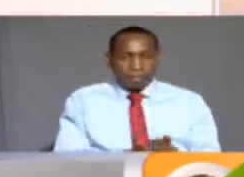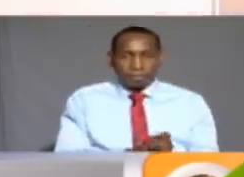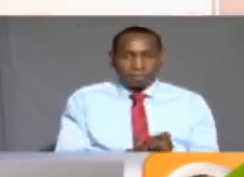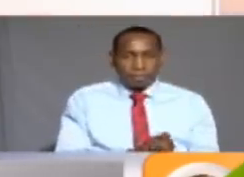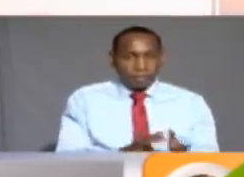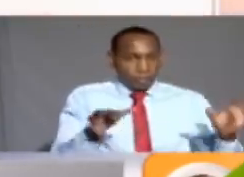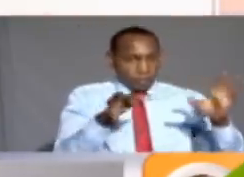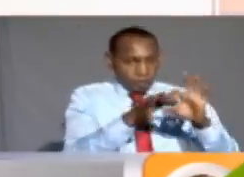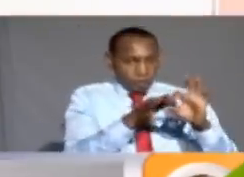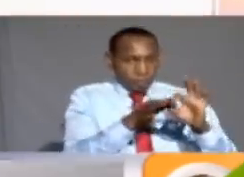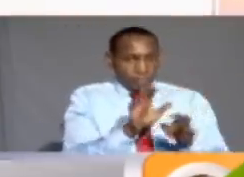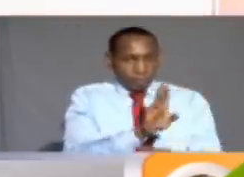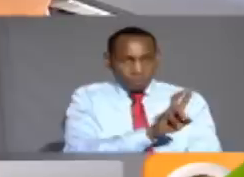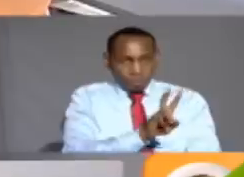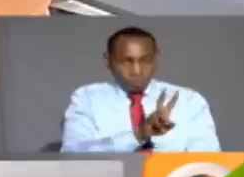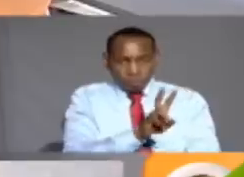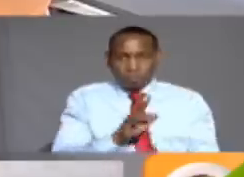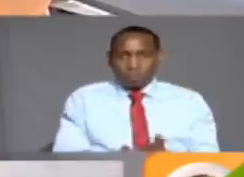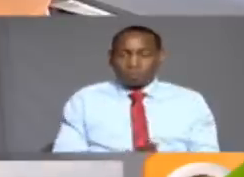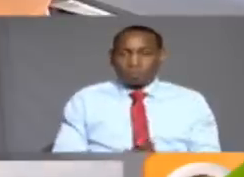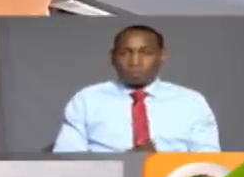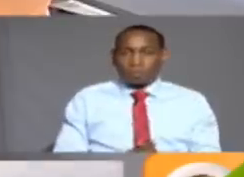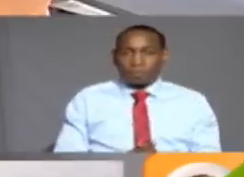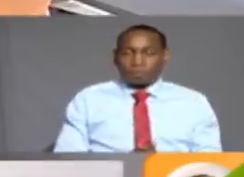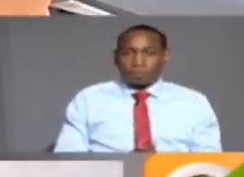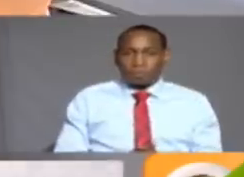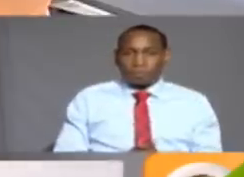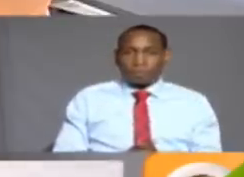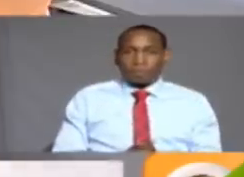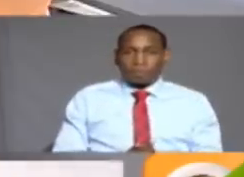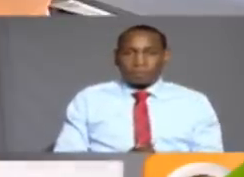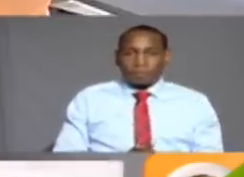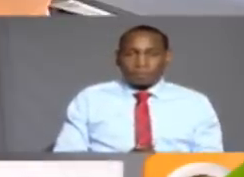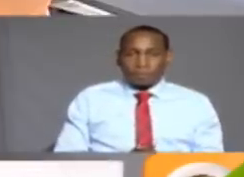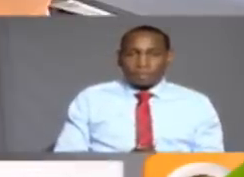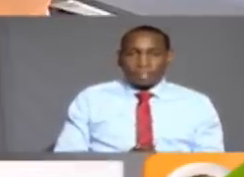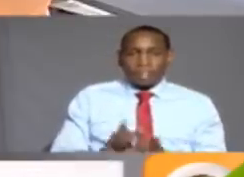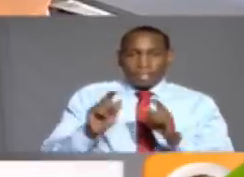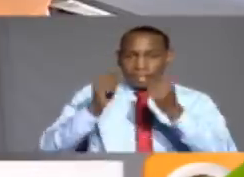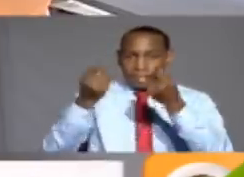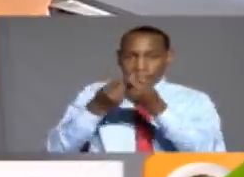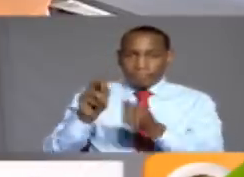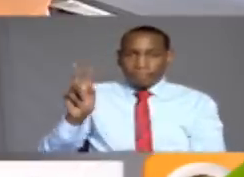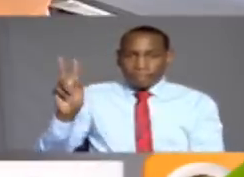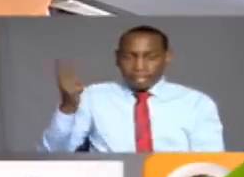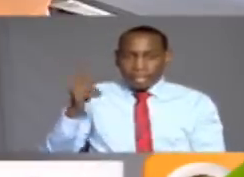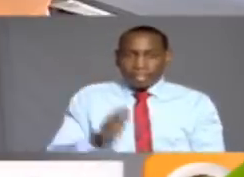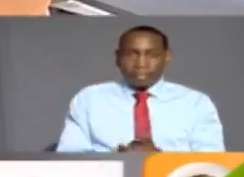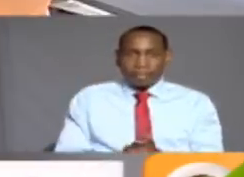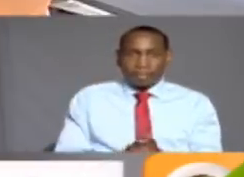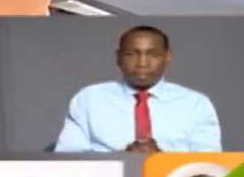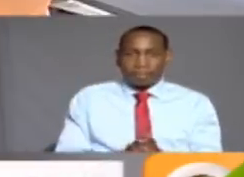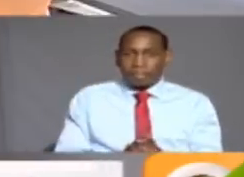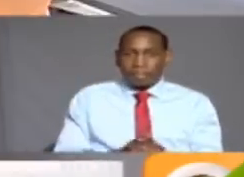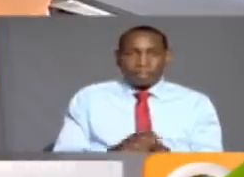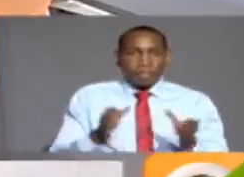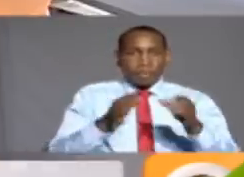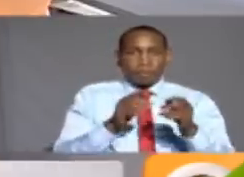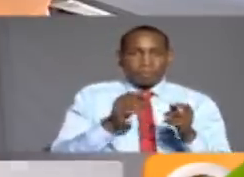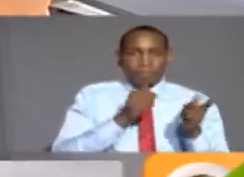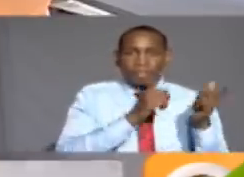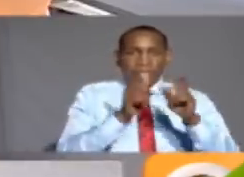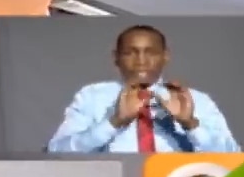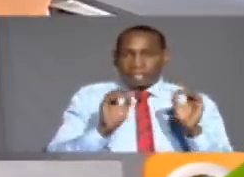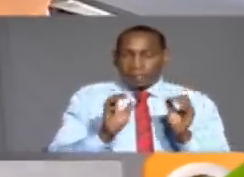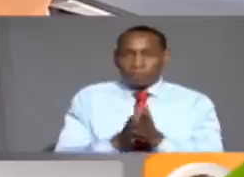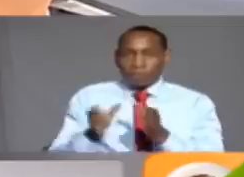kielewetanga. That's what I think. And kierewetanga means Kenyan. I am Kenyan. I'm neither kiereweke nor tanga-tanga.